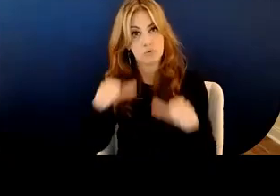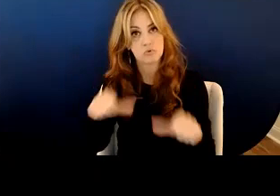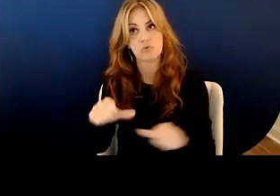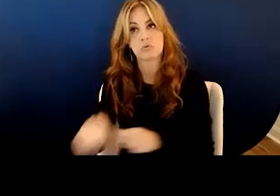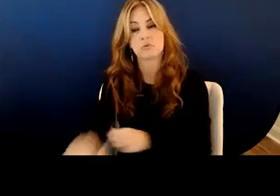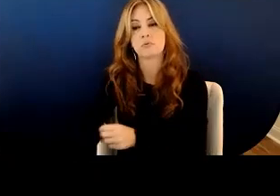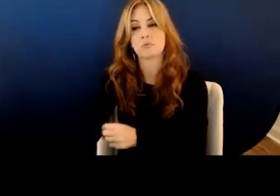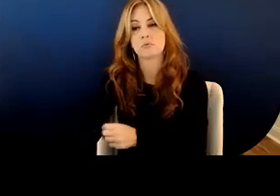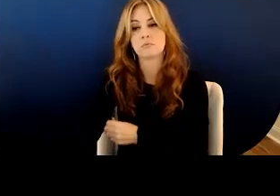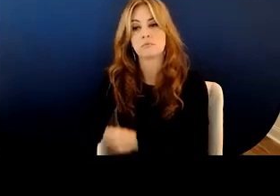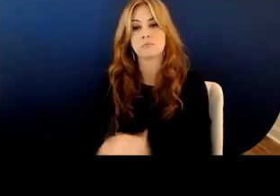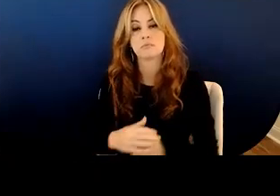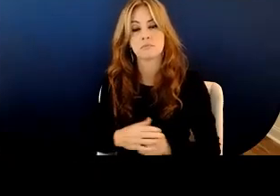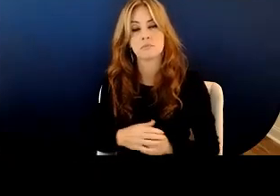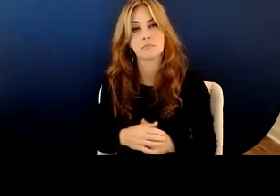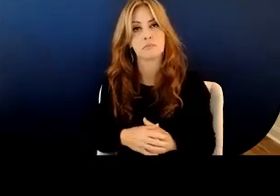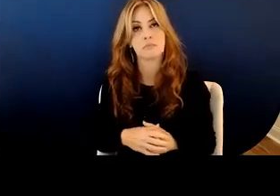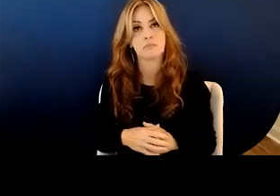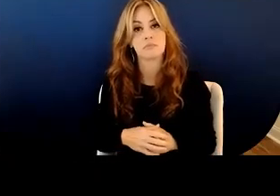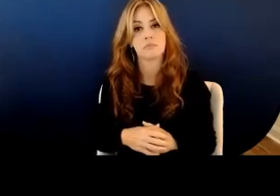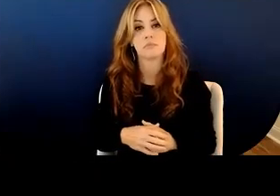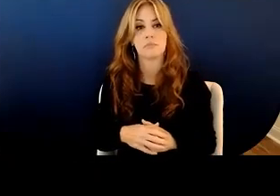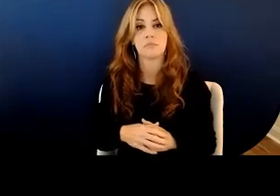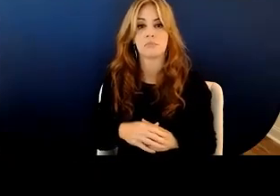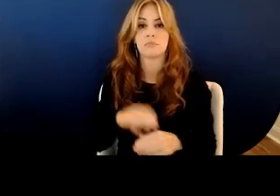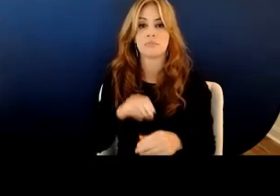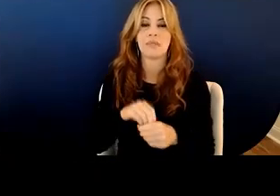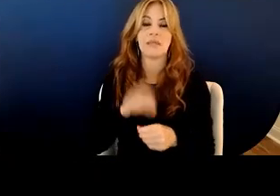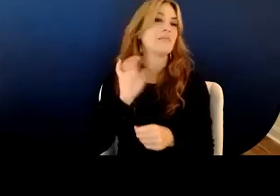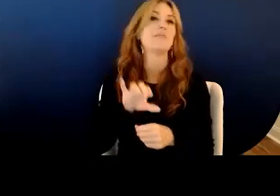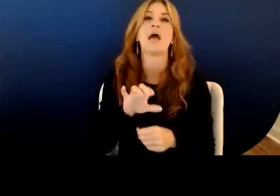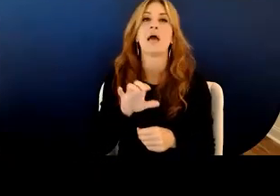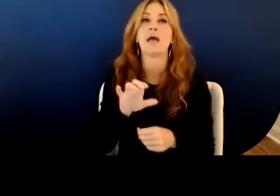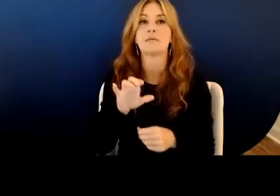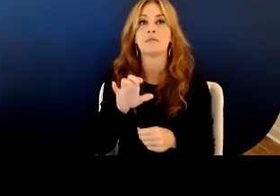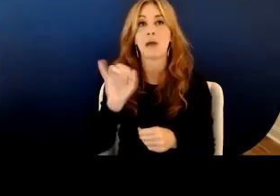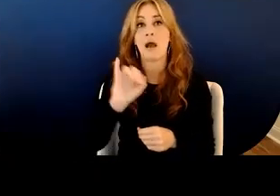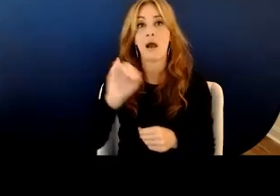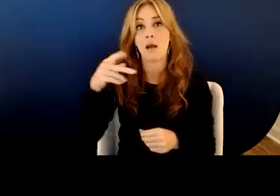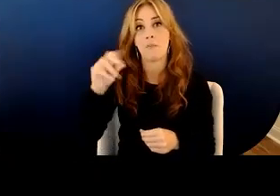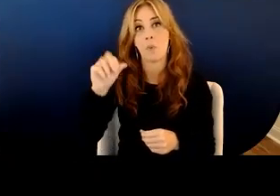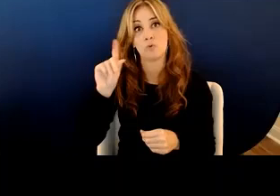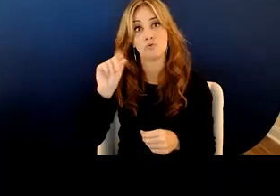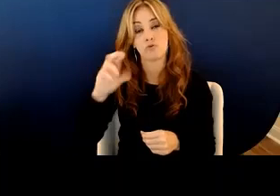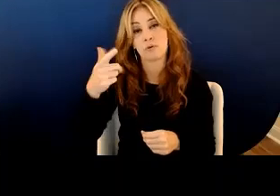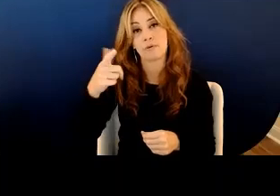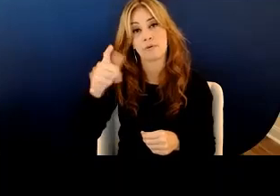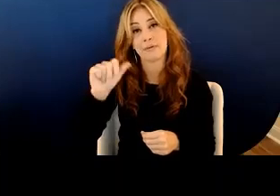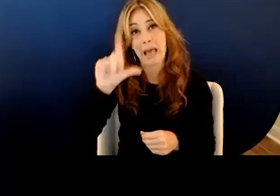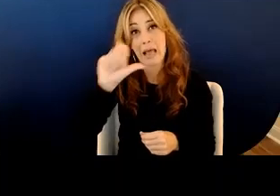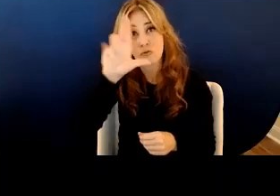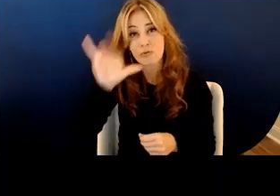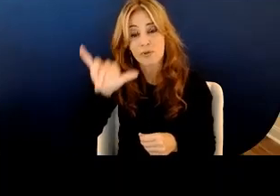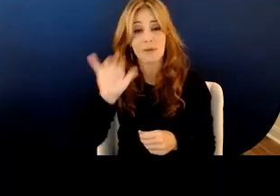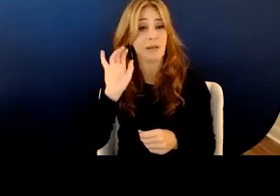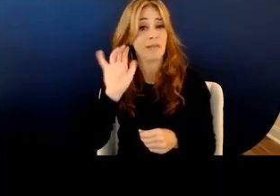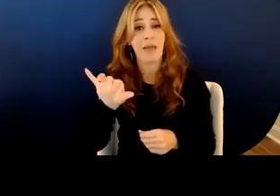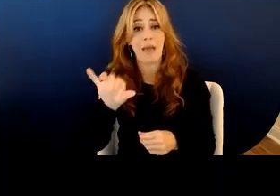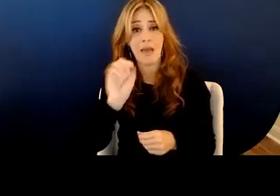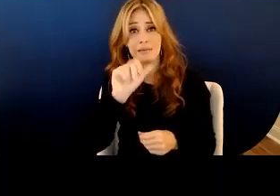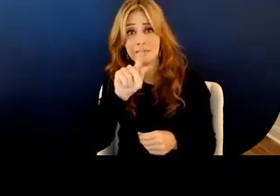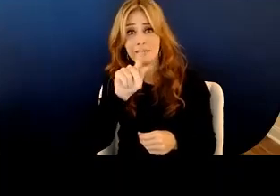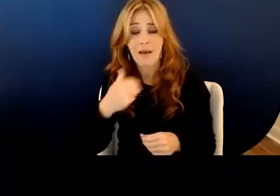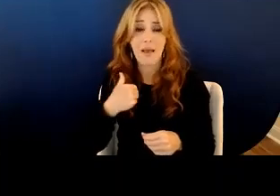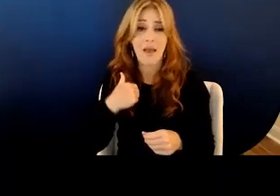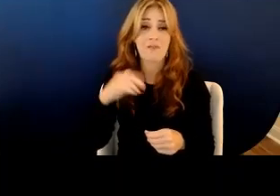essentially the interactive presentation gallery, and they've got this restricted site with tools